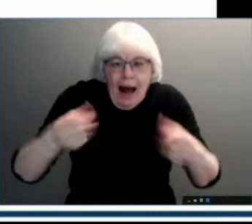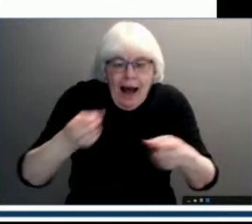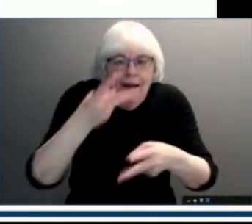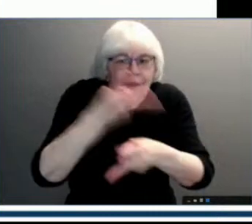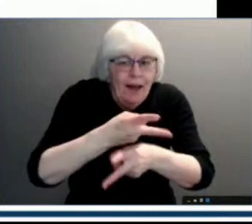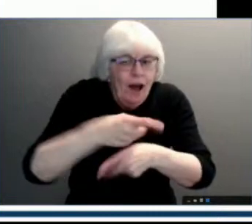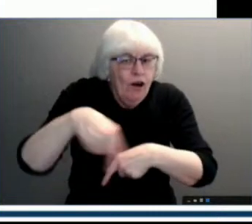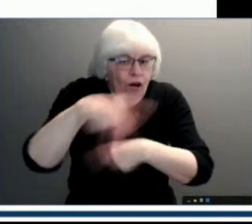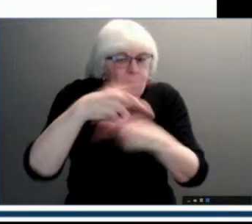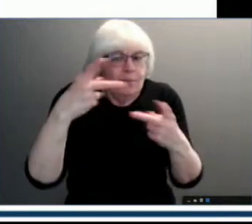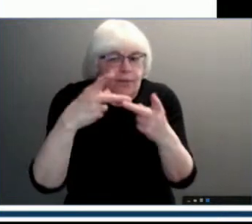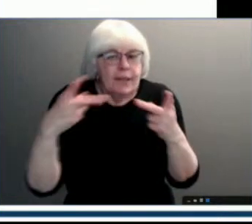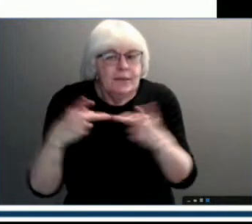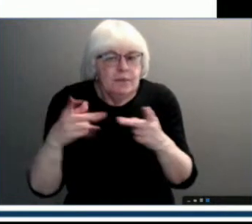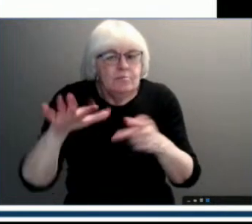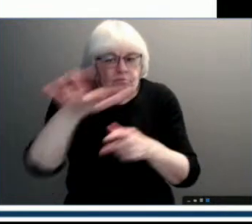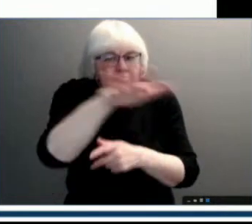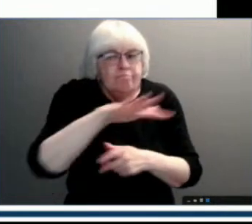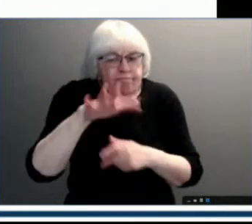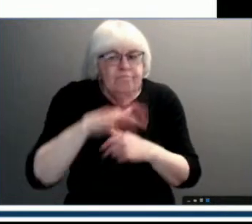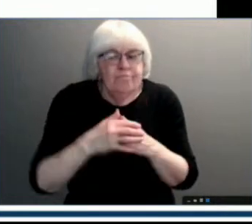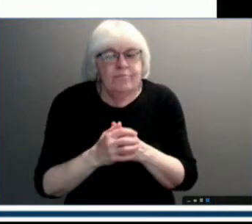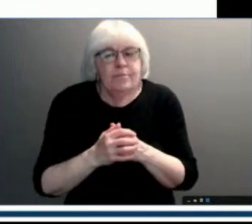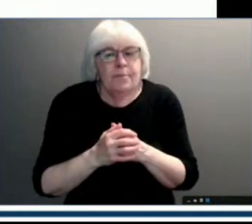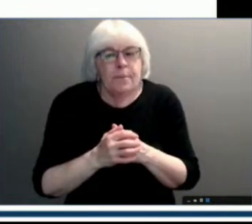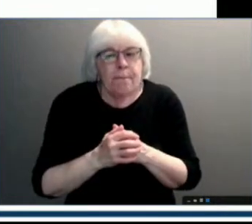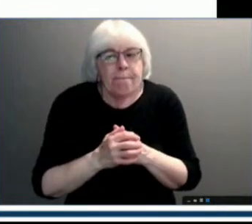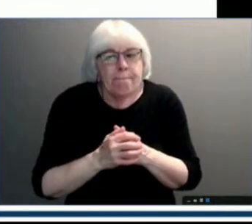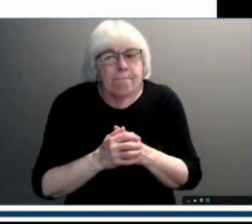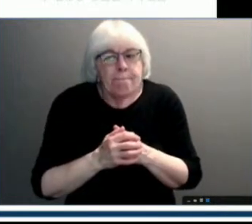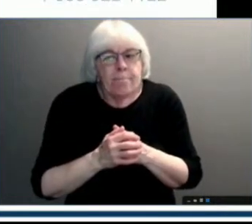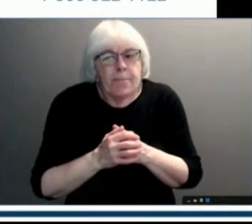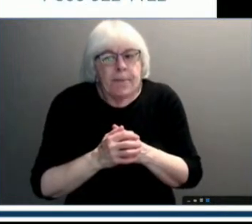Next, we'll go to Sarah Sabonsky with All Nova Scotia. Go ahead, Sarah.